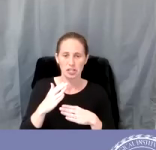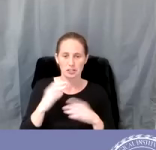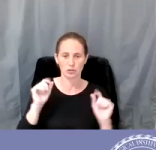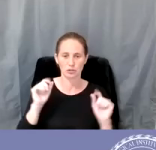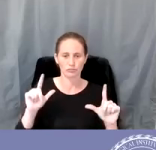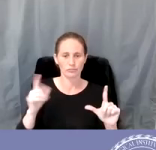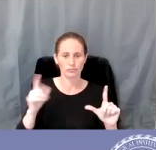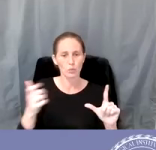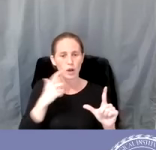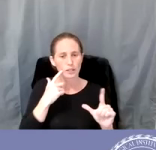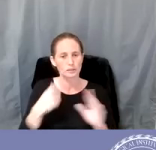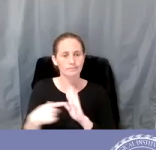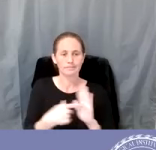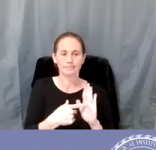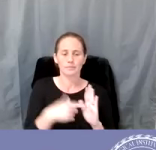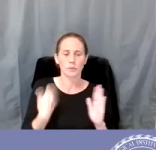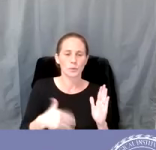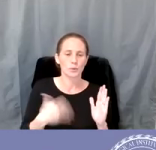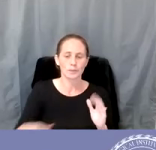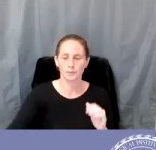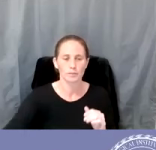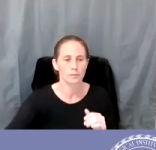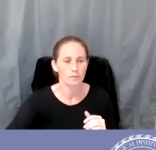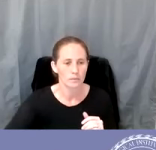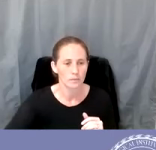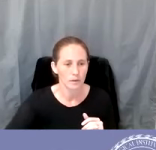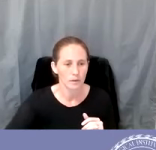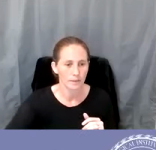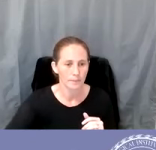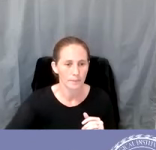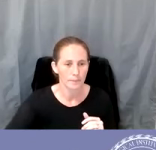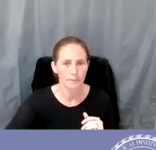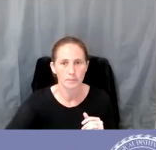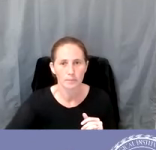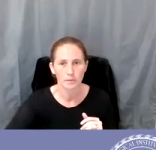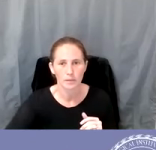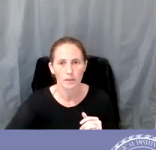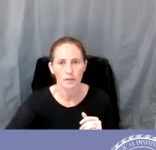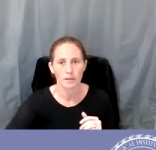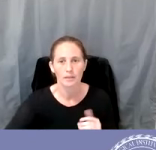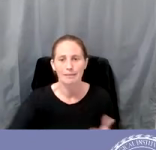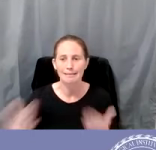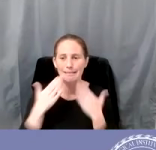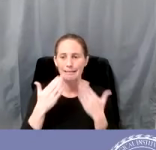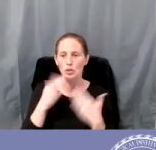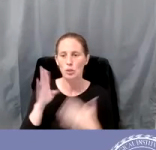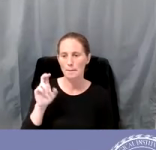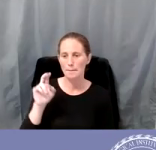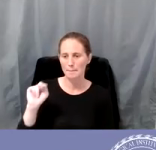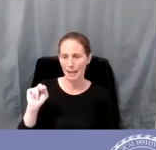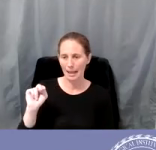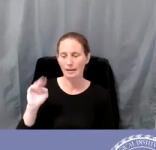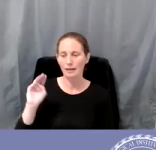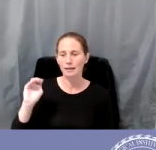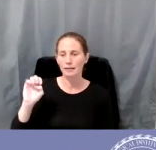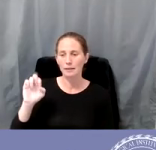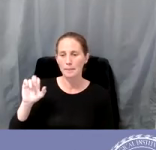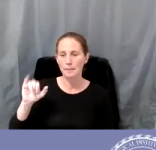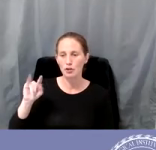really want to express most sincerely to Ben Thomas, the program director, Meredith, and